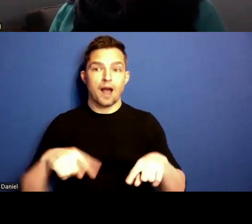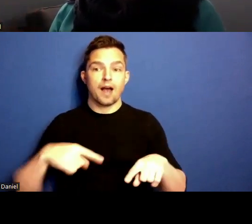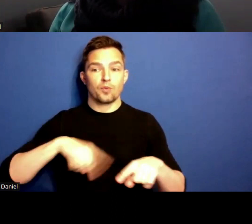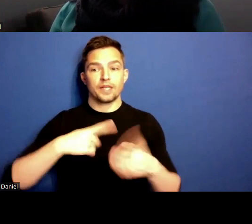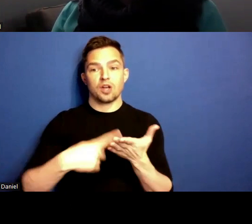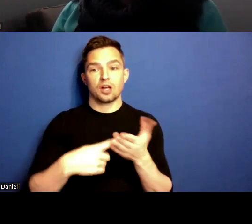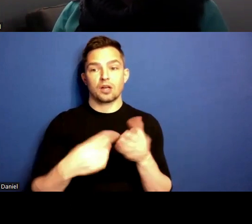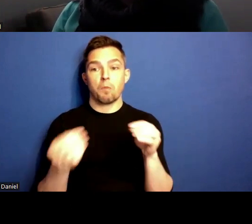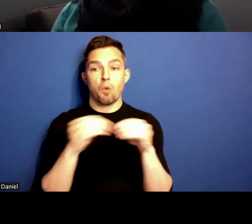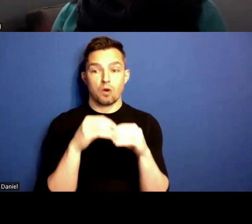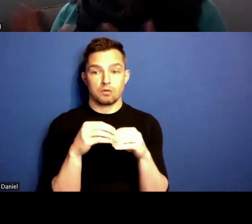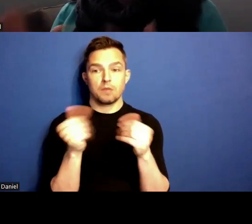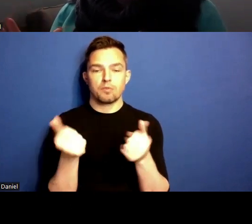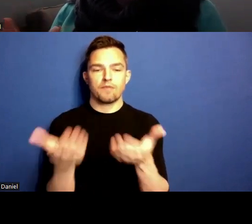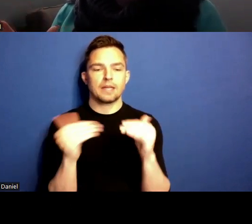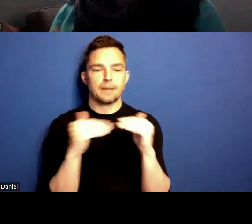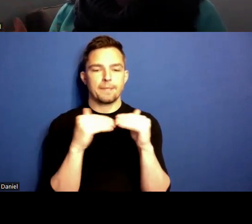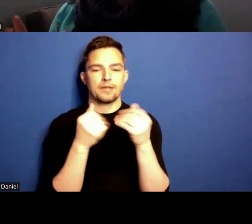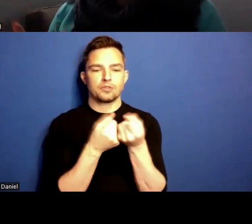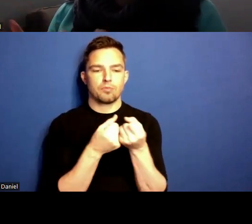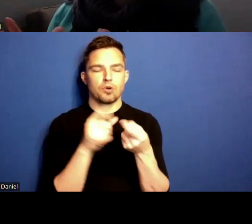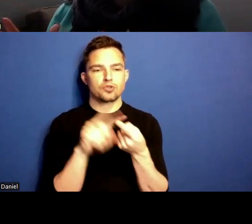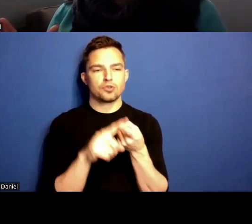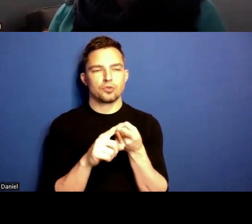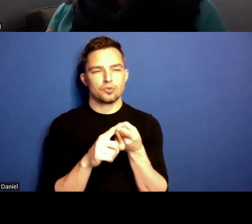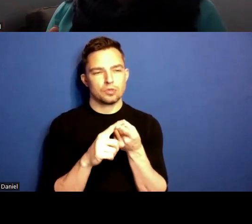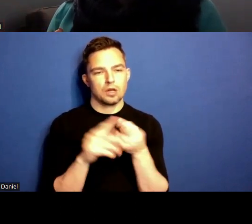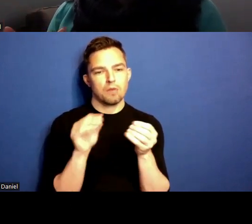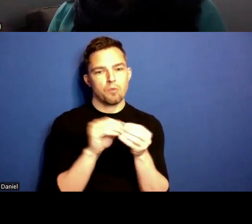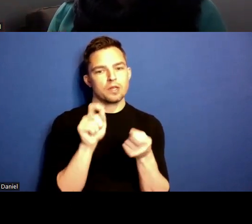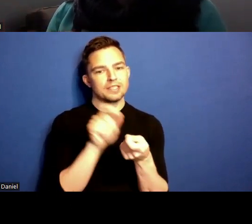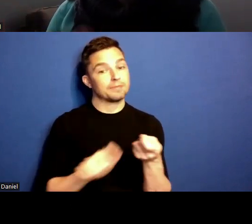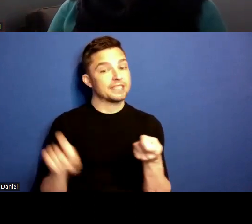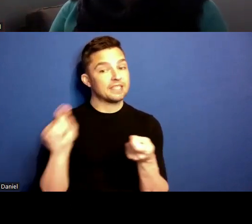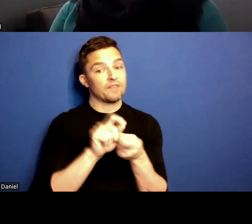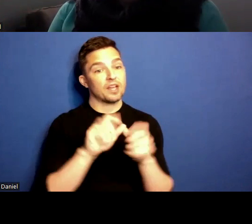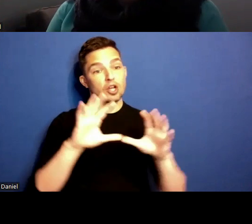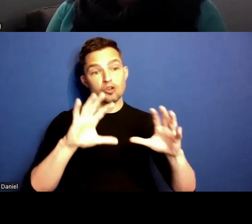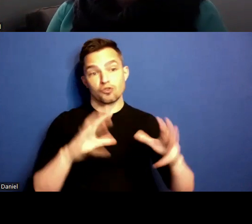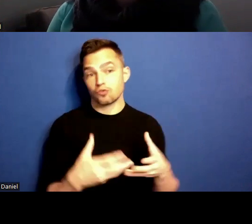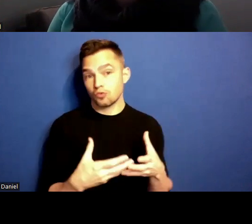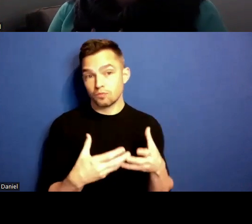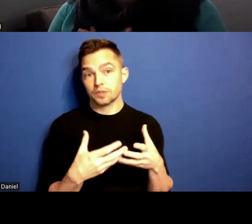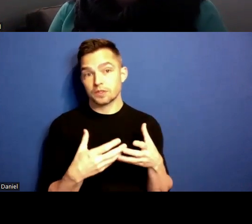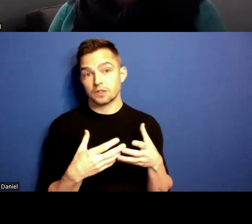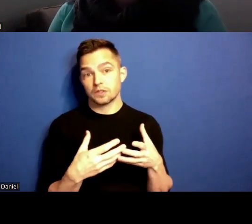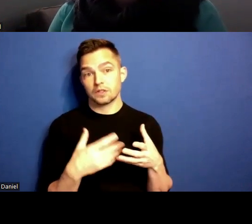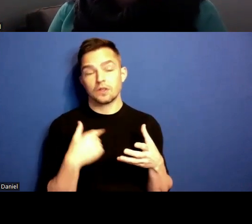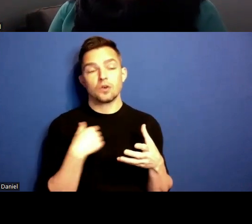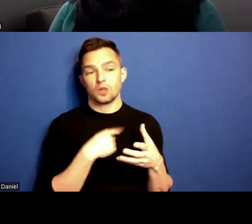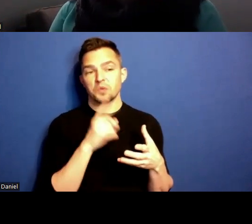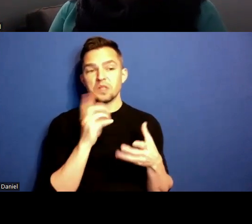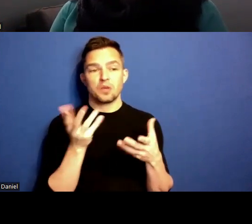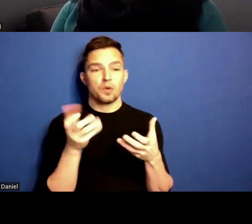more about providing peer support to a more specific group, that we really wanted